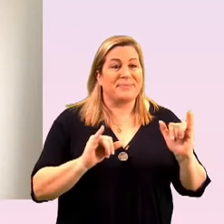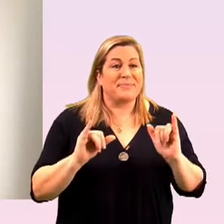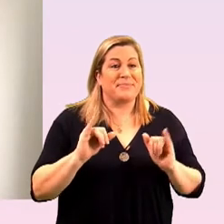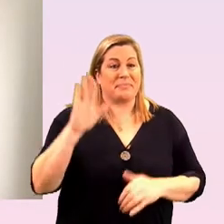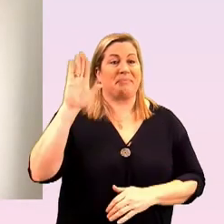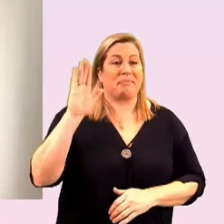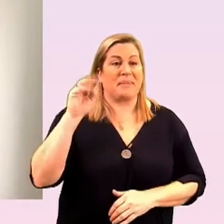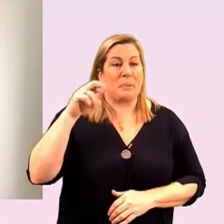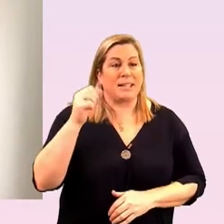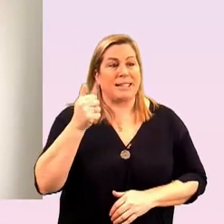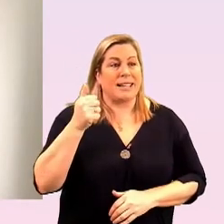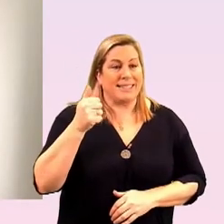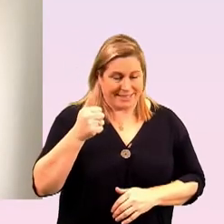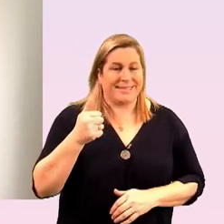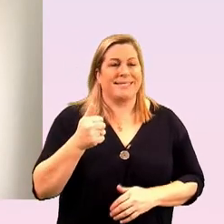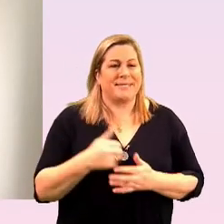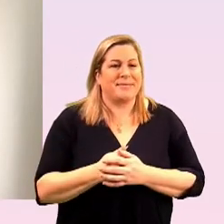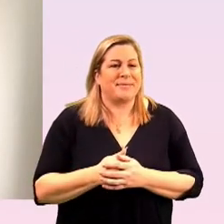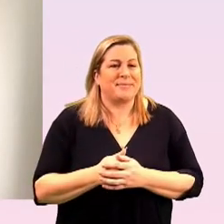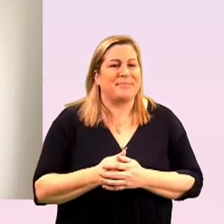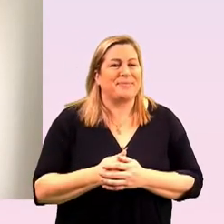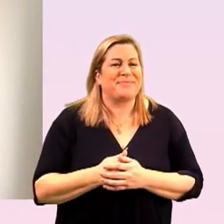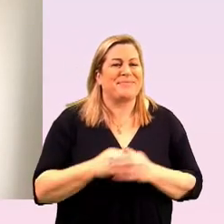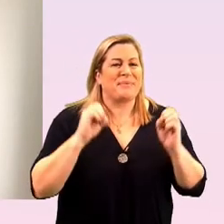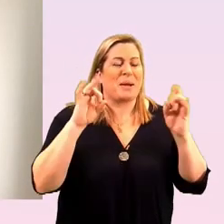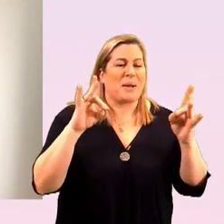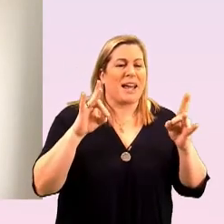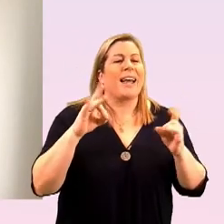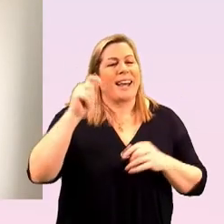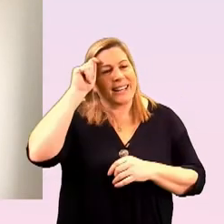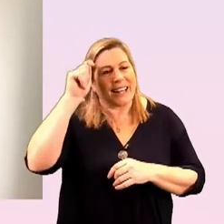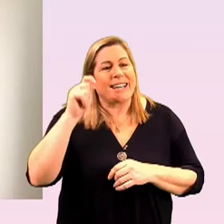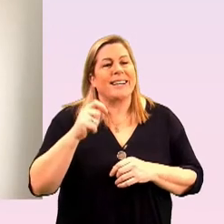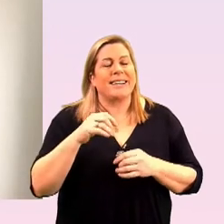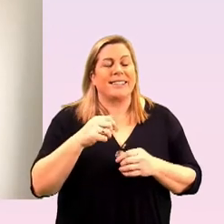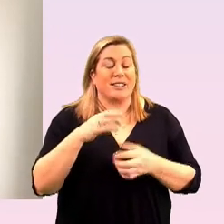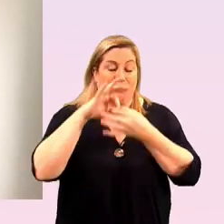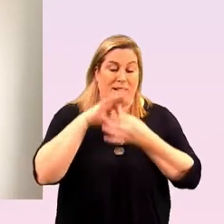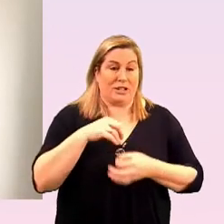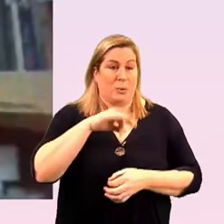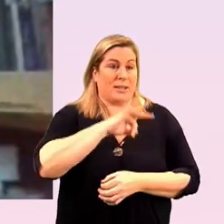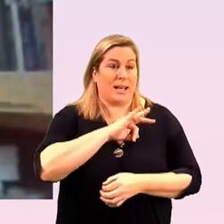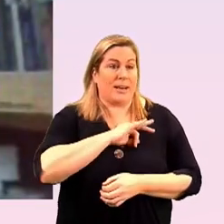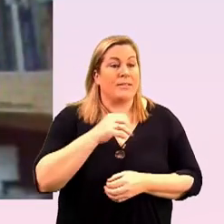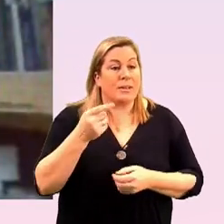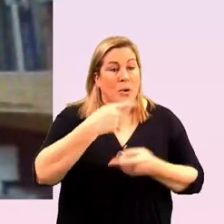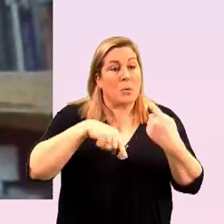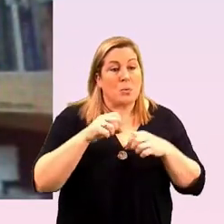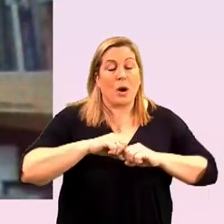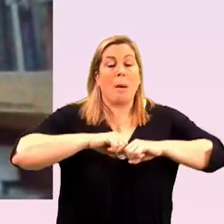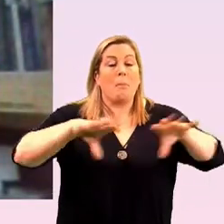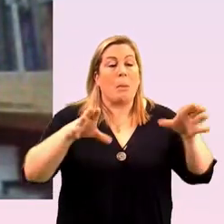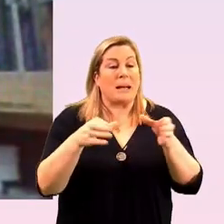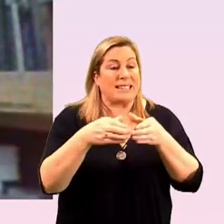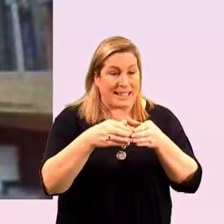Will I come in there? Go for it, Martina. I think in relation to ourselves, like we're a public sector body